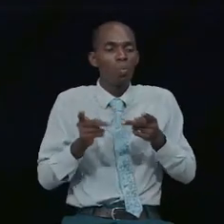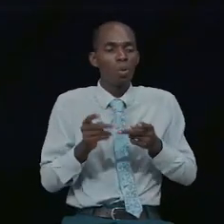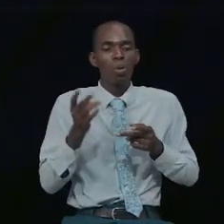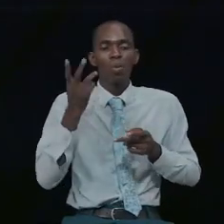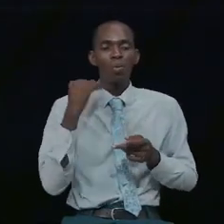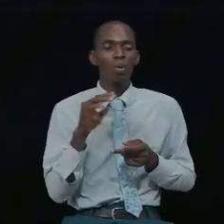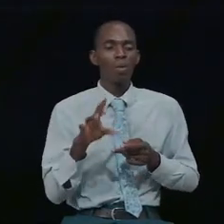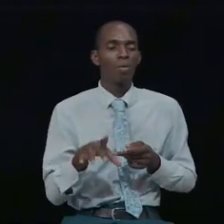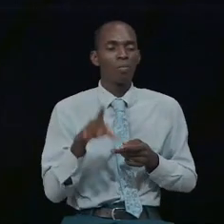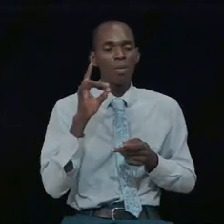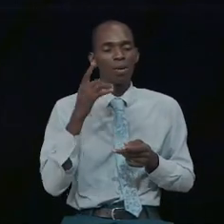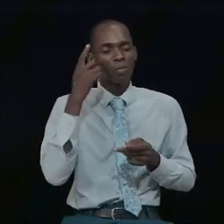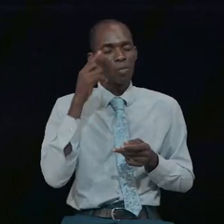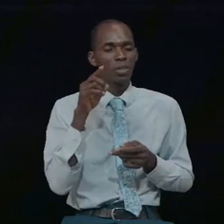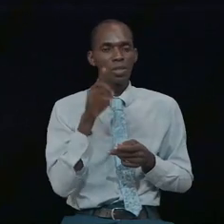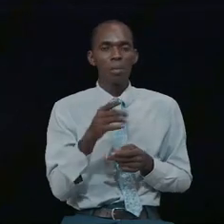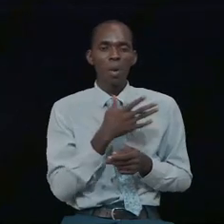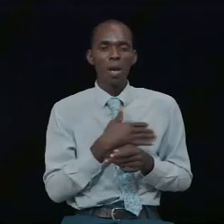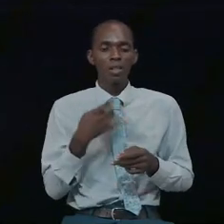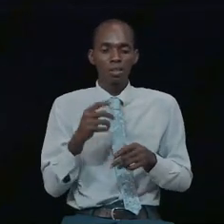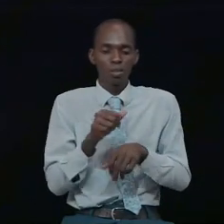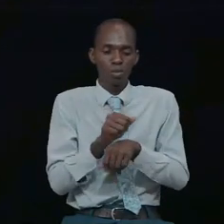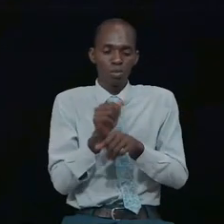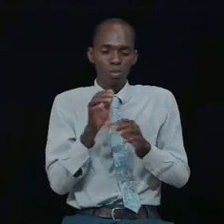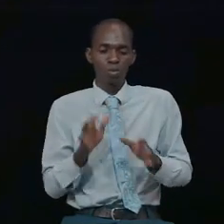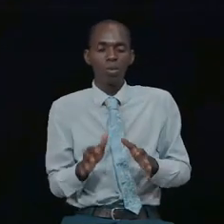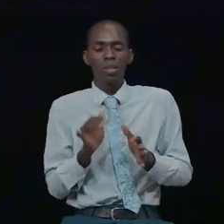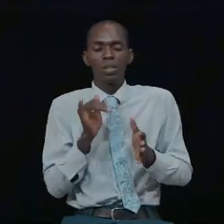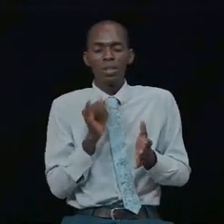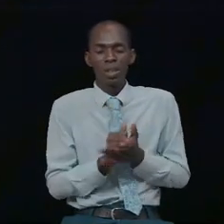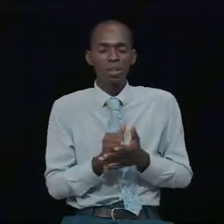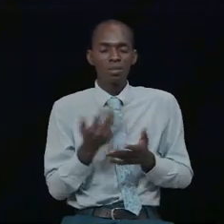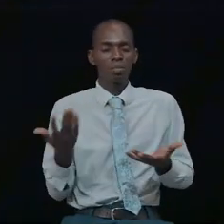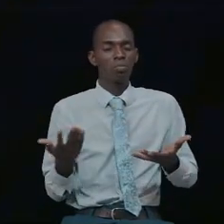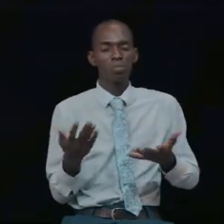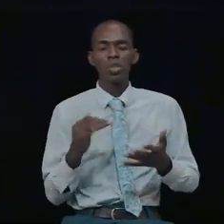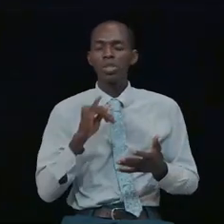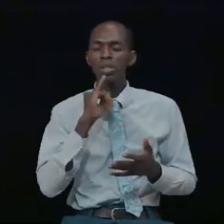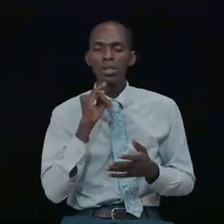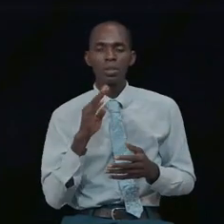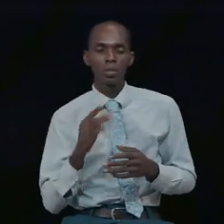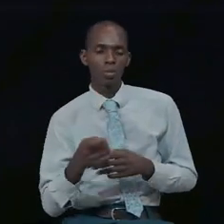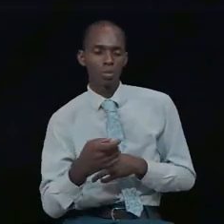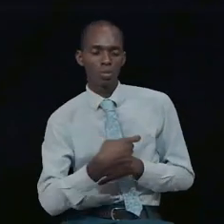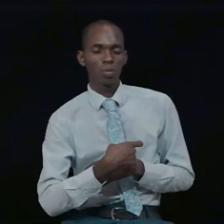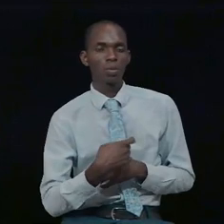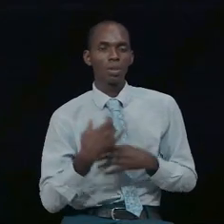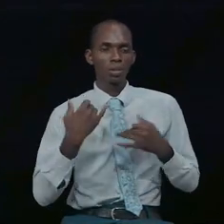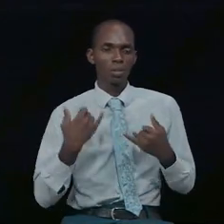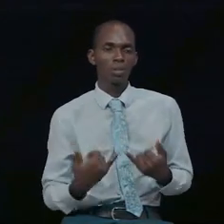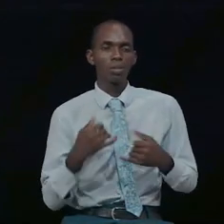for them, and the stone that smote the image became a